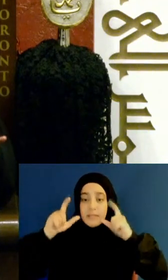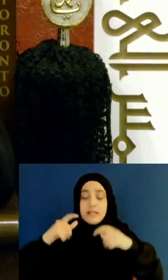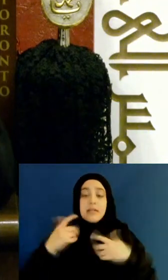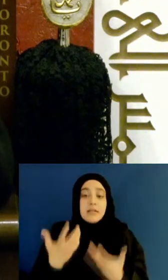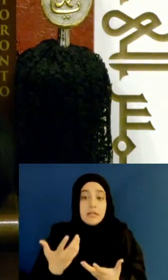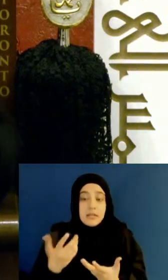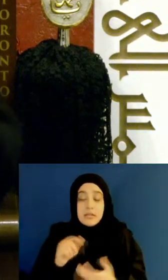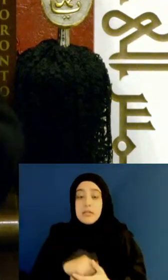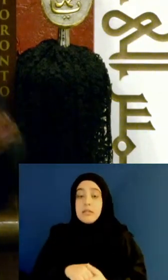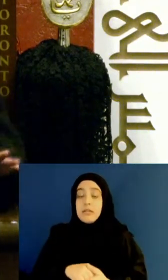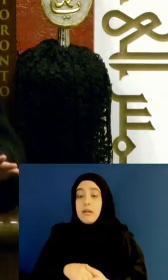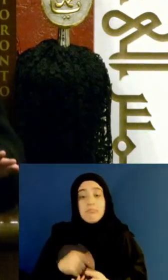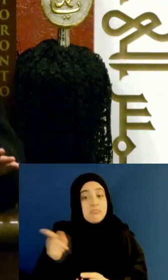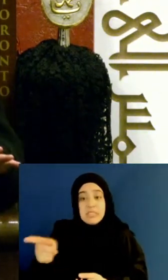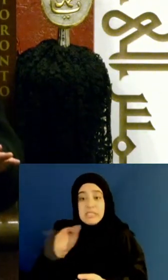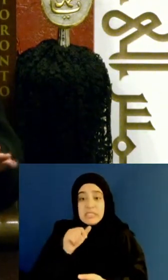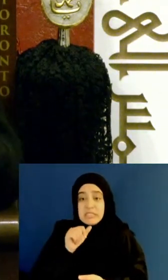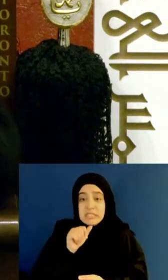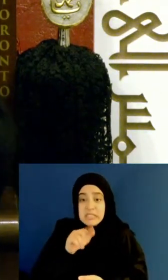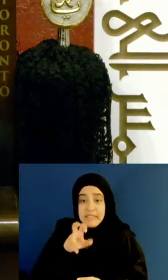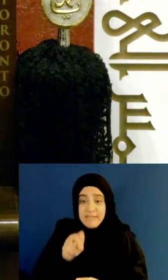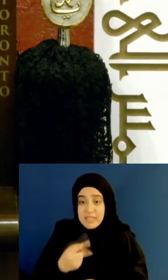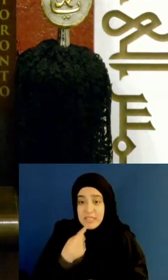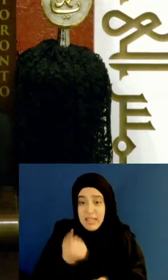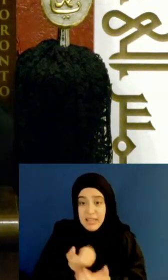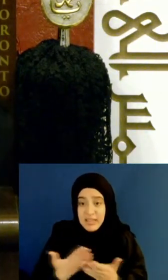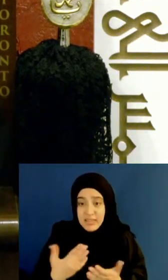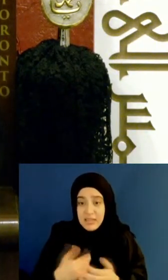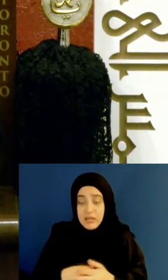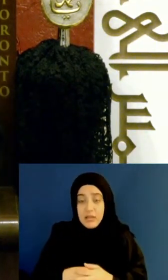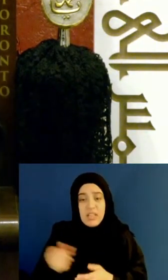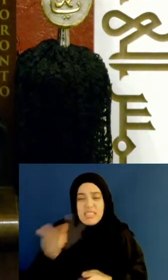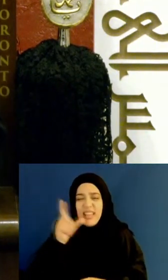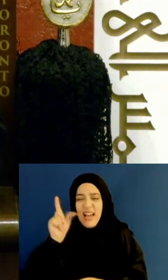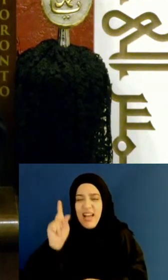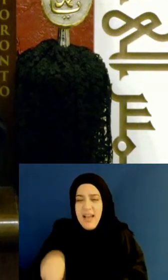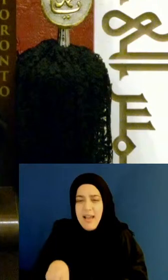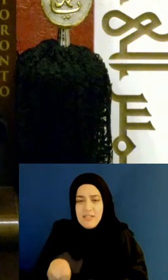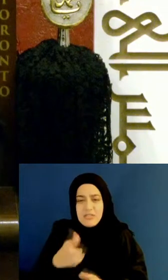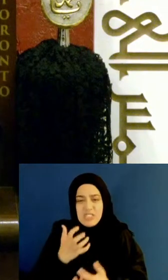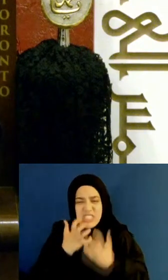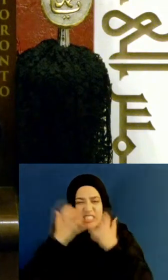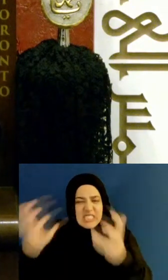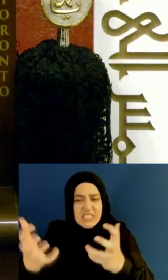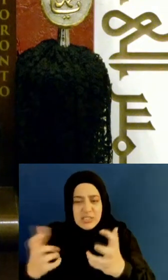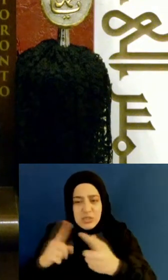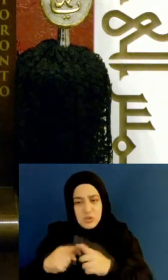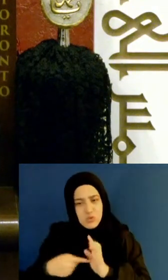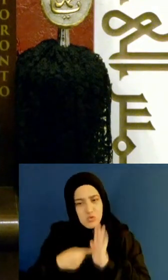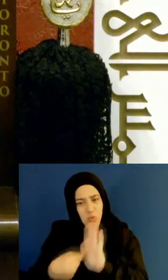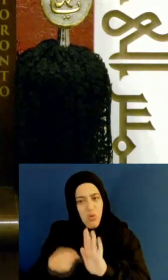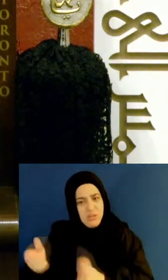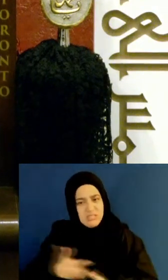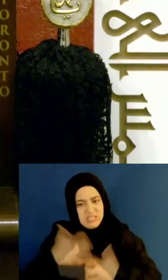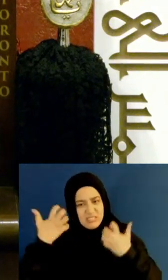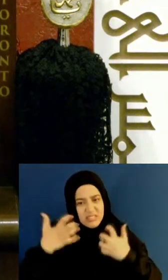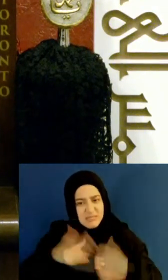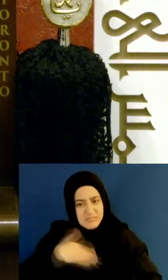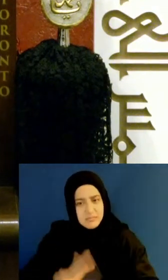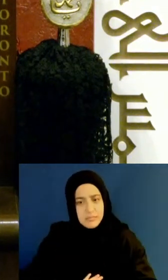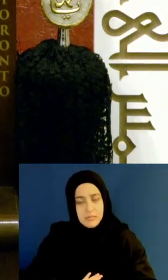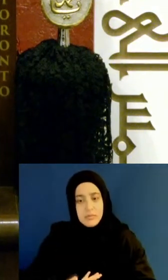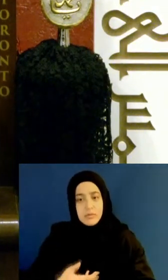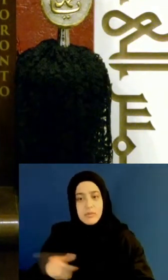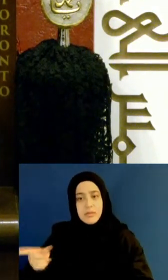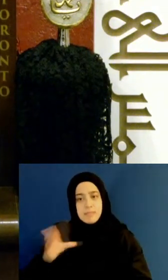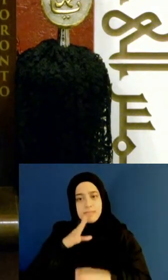he didn't have to shout to express the fact that he's angry or upset. Within his silence, his face would